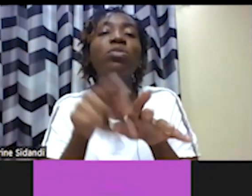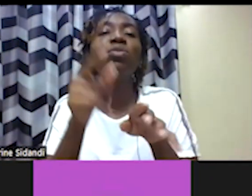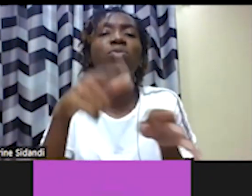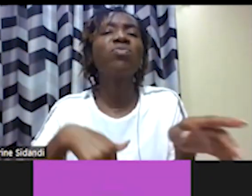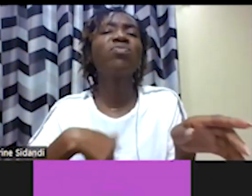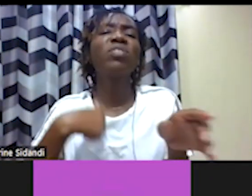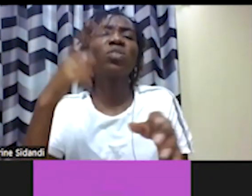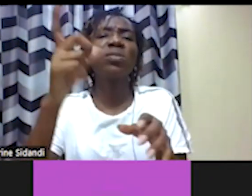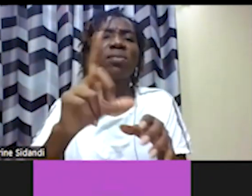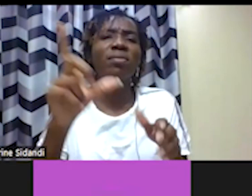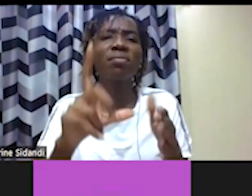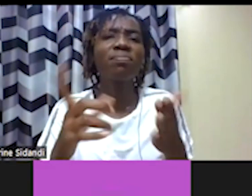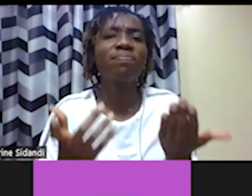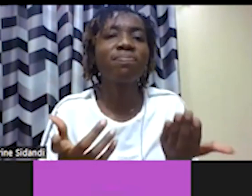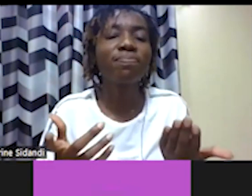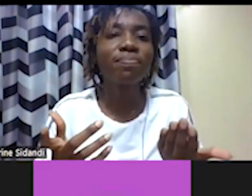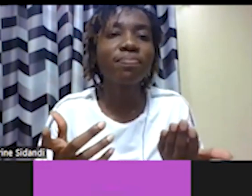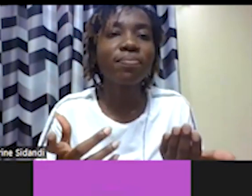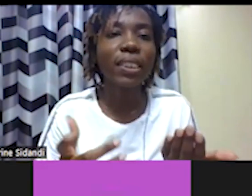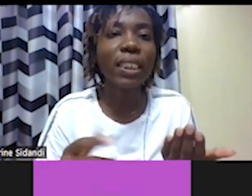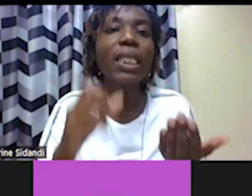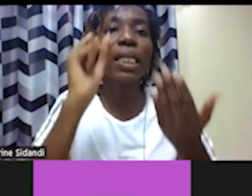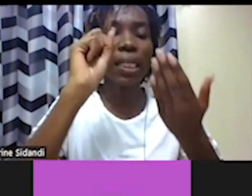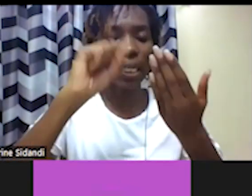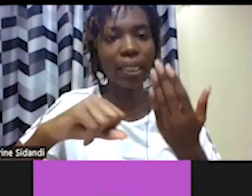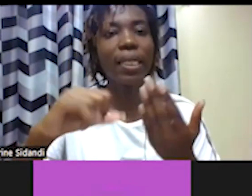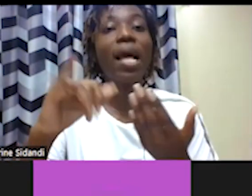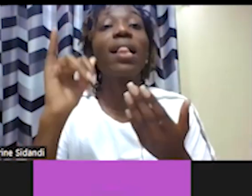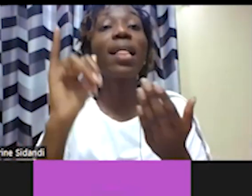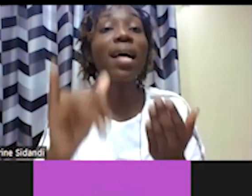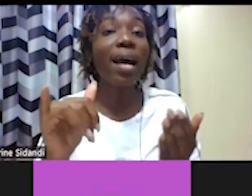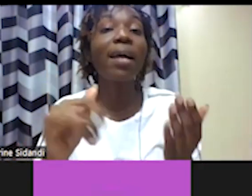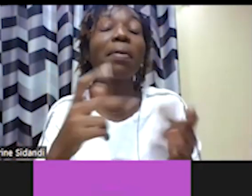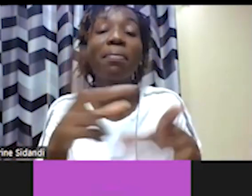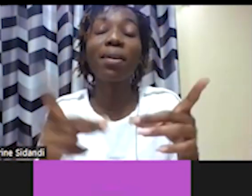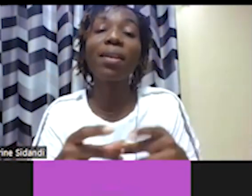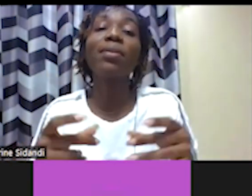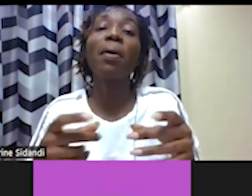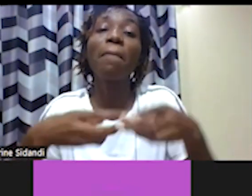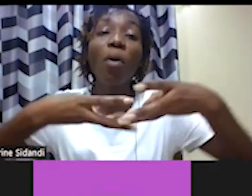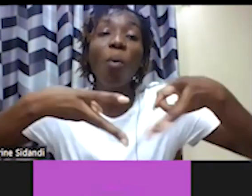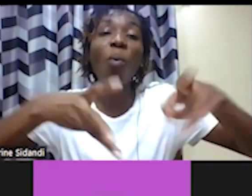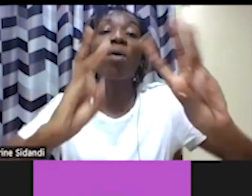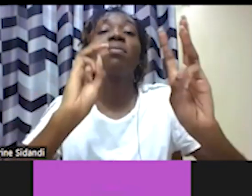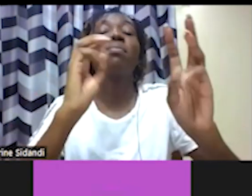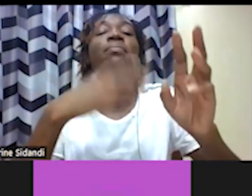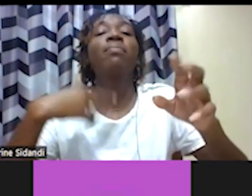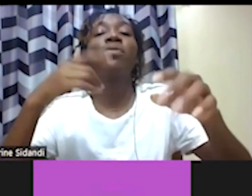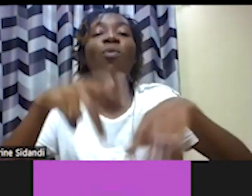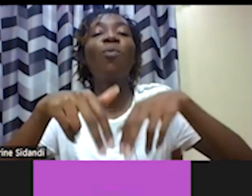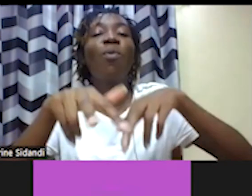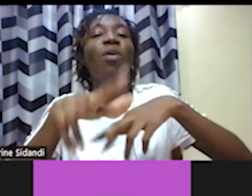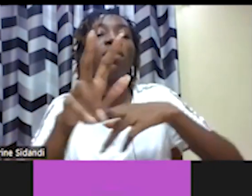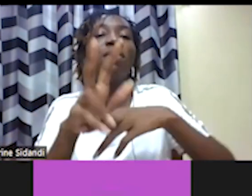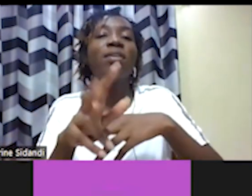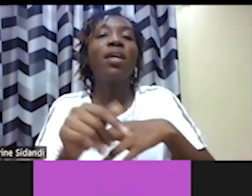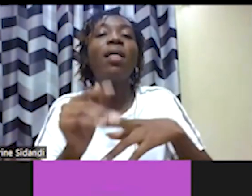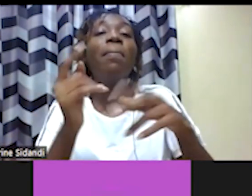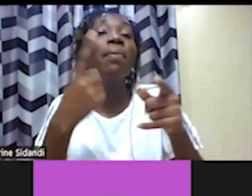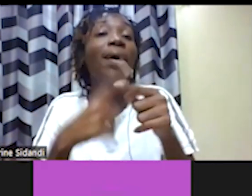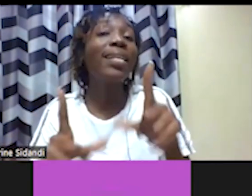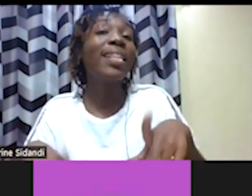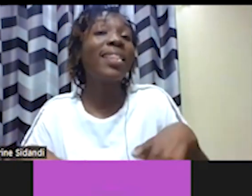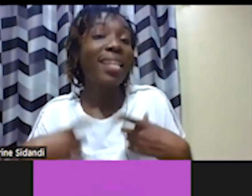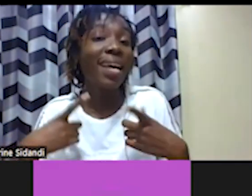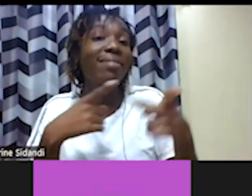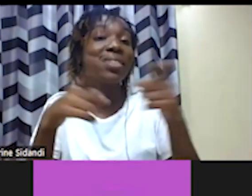demeaned? Yes, definitely. Those are paths I have walked. Fortunately, the life of journey, I